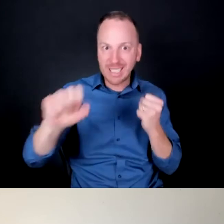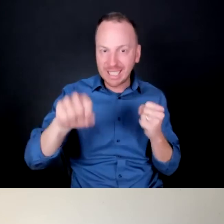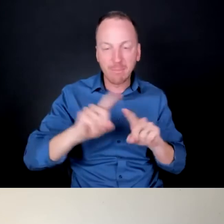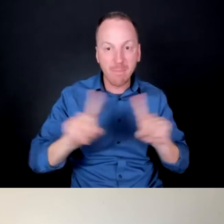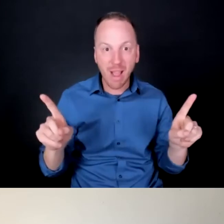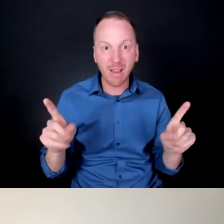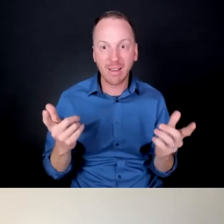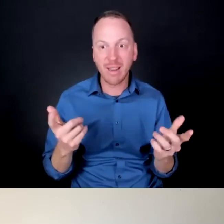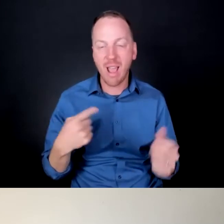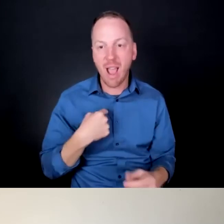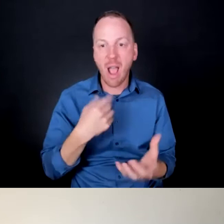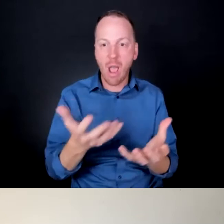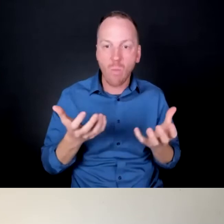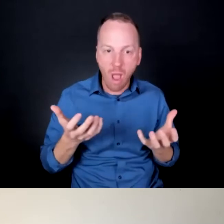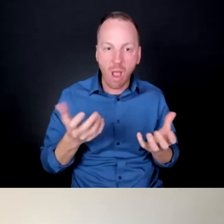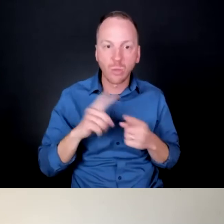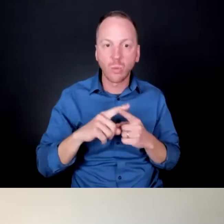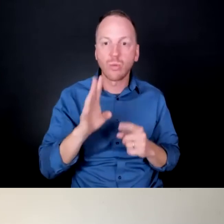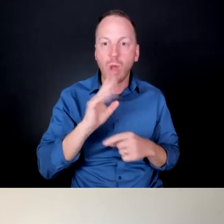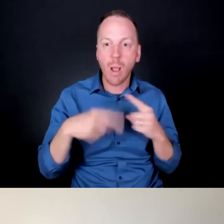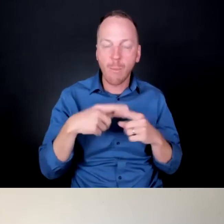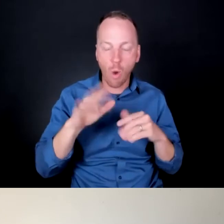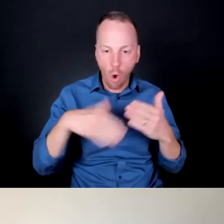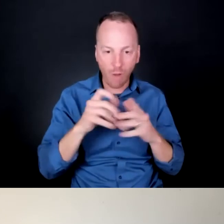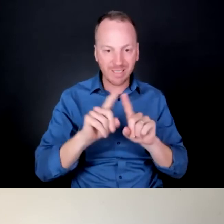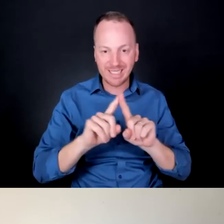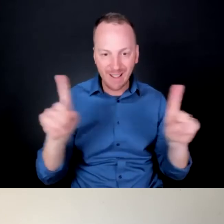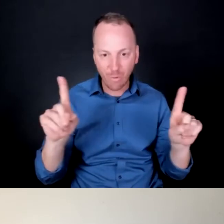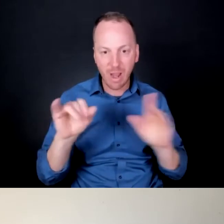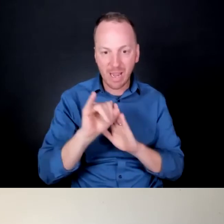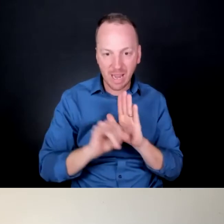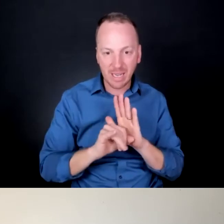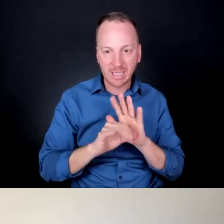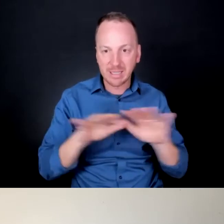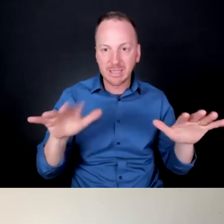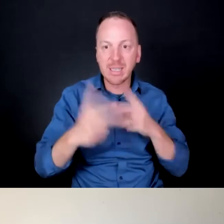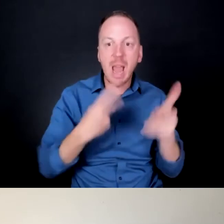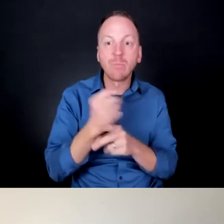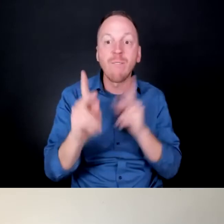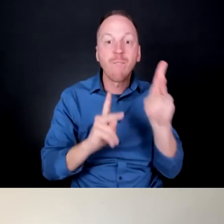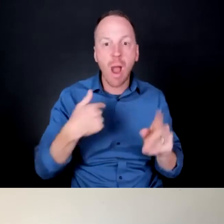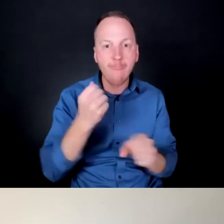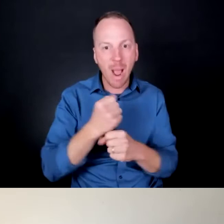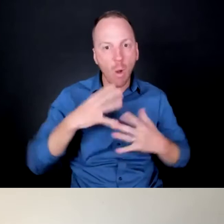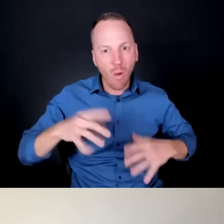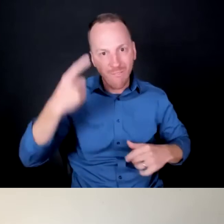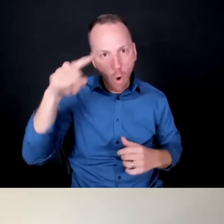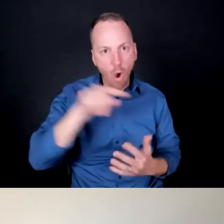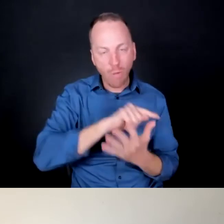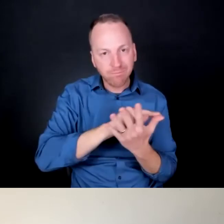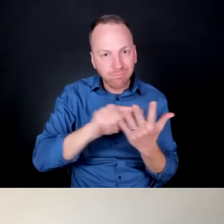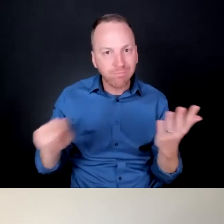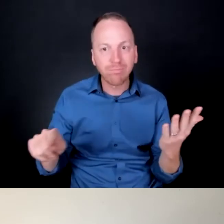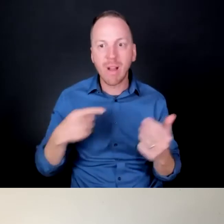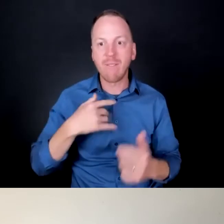but I want to talk about all of the different identities or types of folks that I'm making clothing for. And